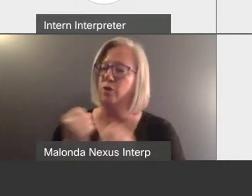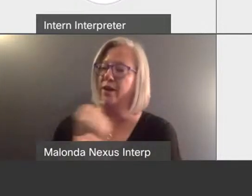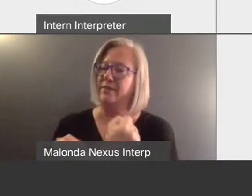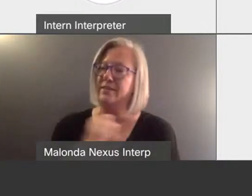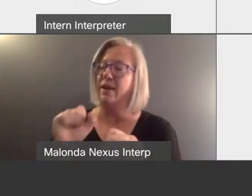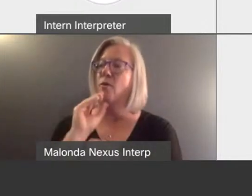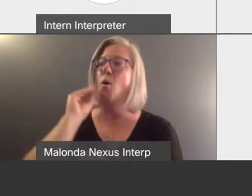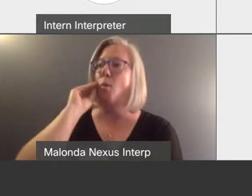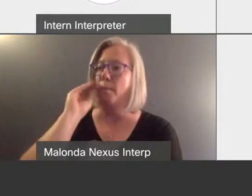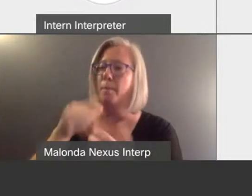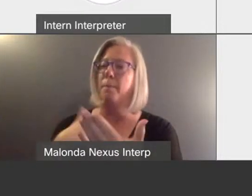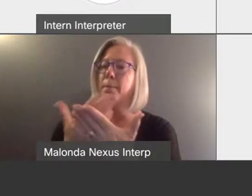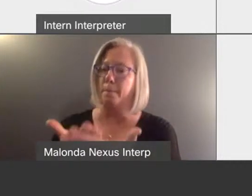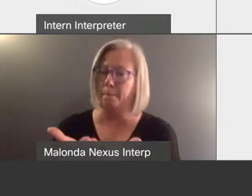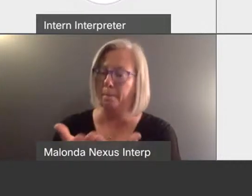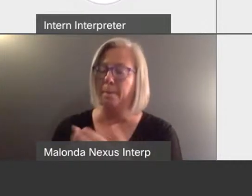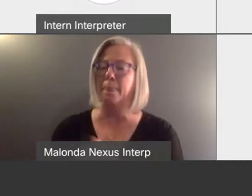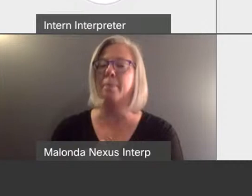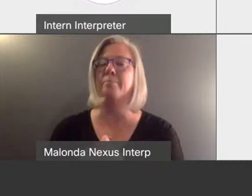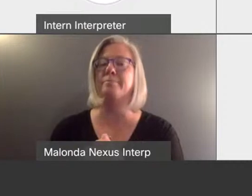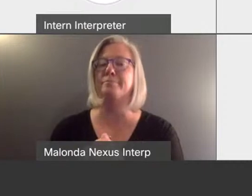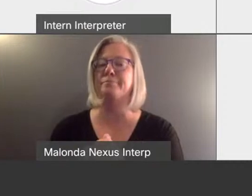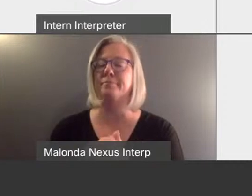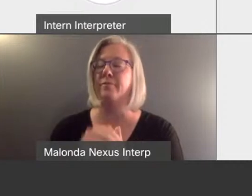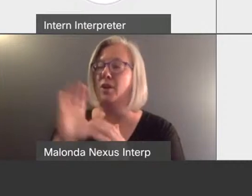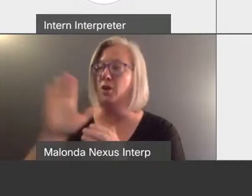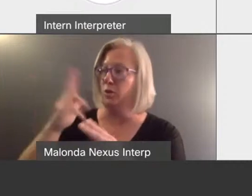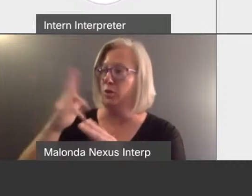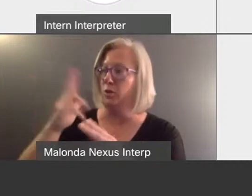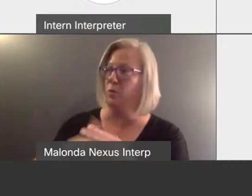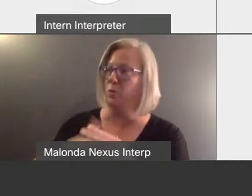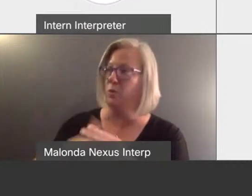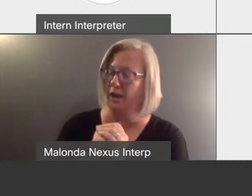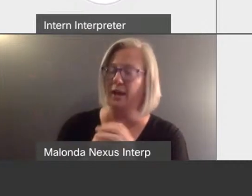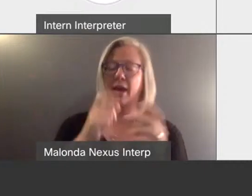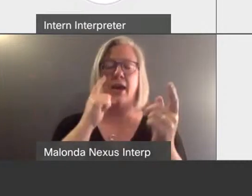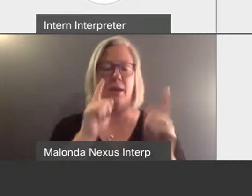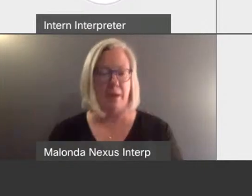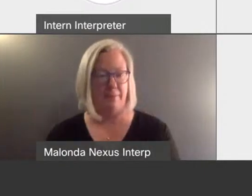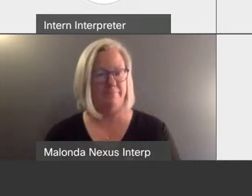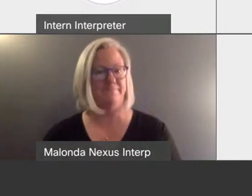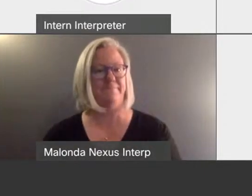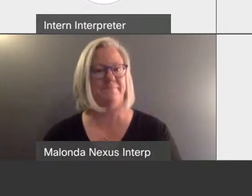to Leavenworth on our next trip. Great name we pray. Amen.